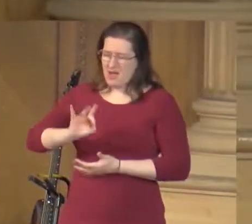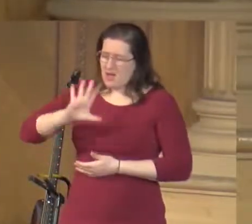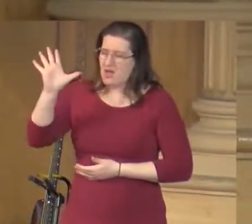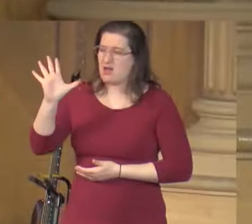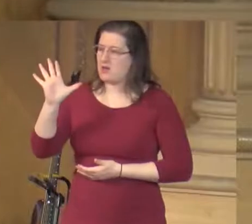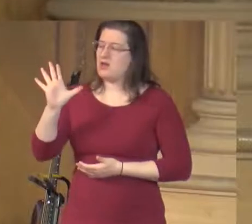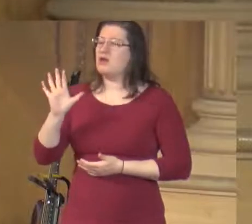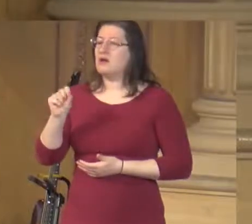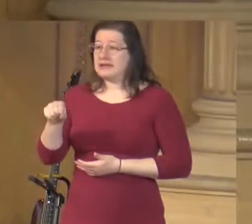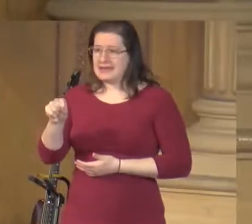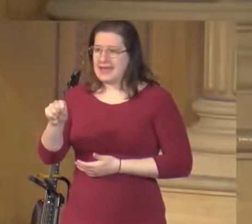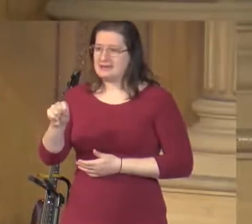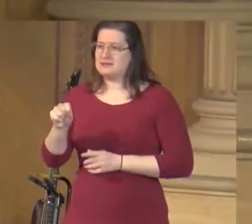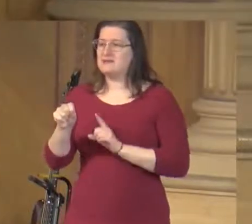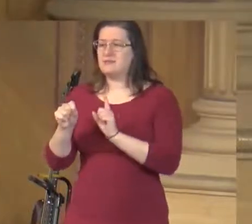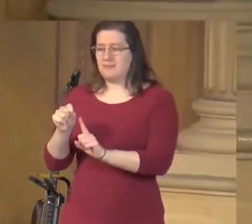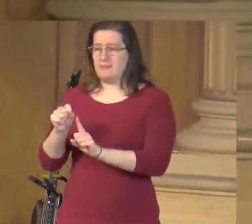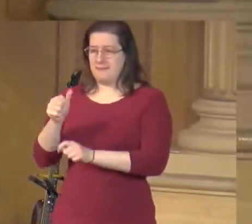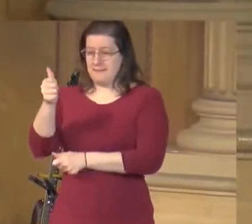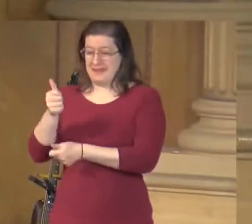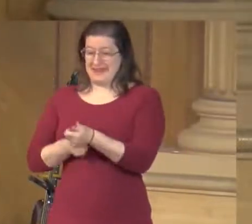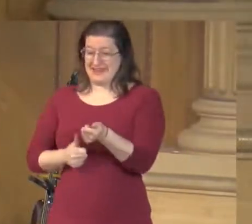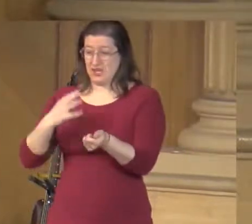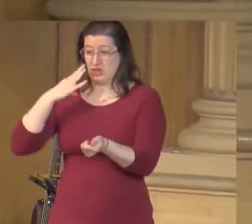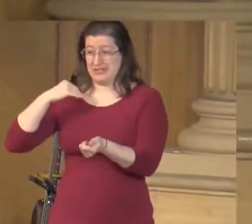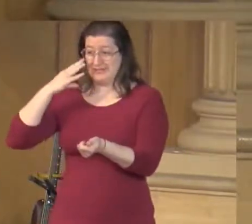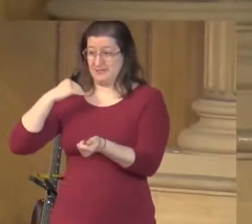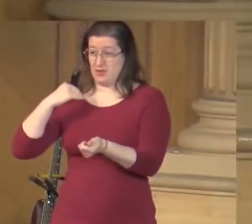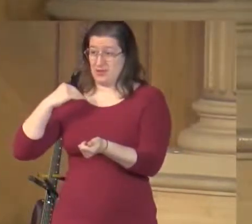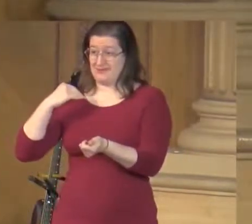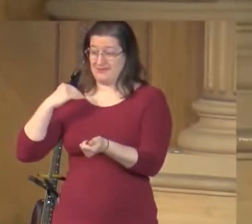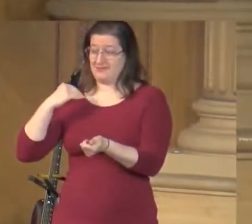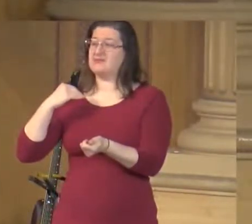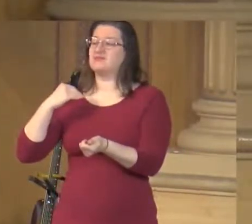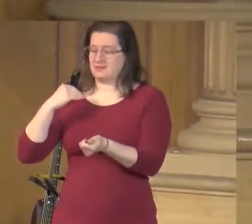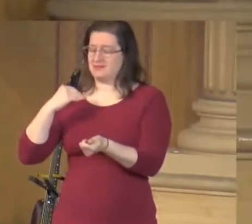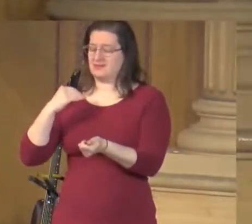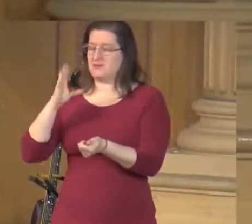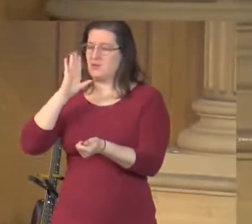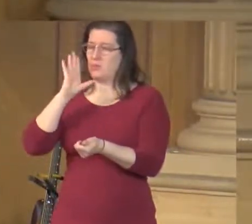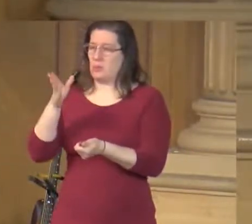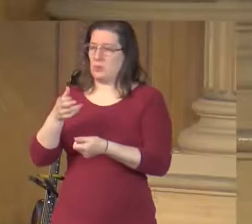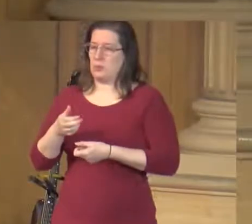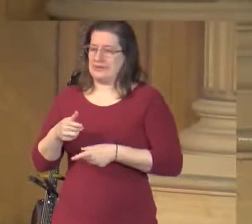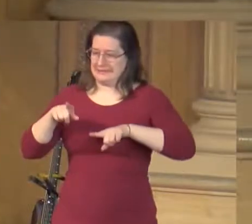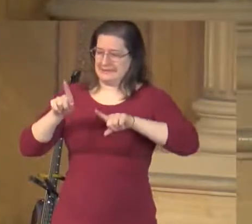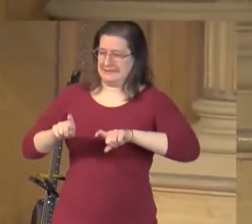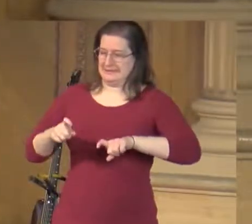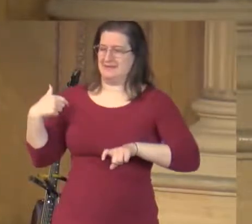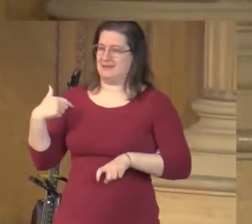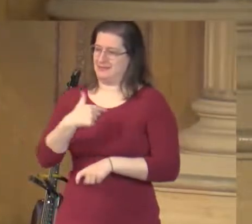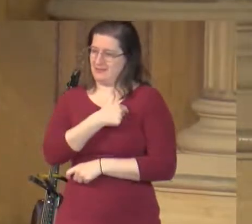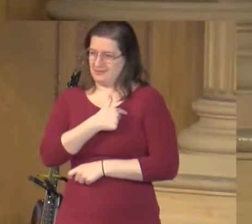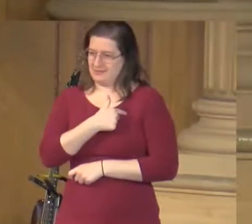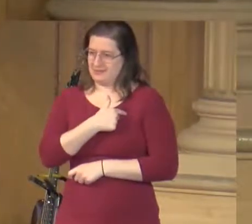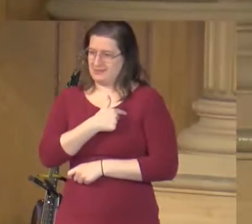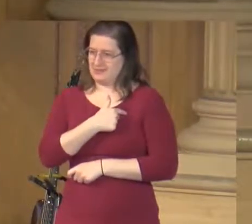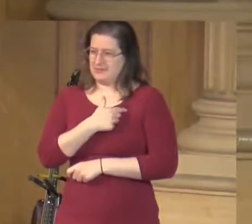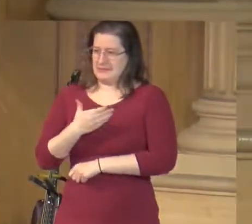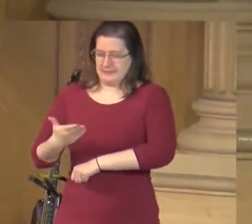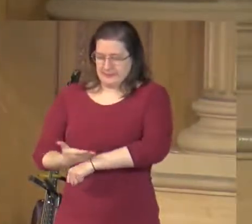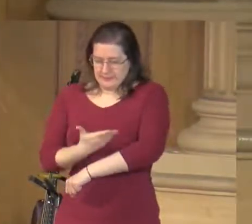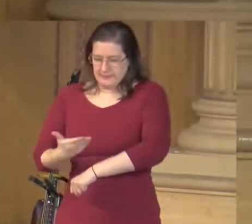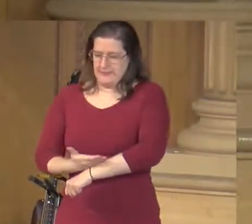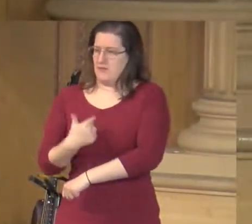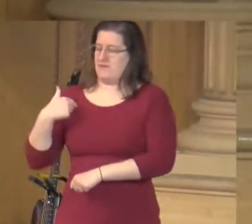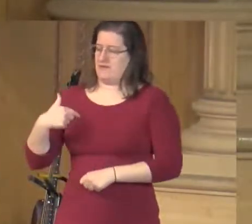at least a byproduct of every trial that we go through as Christians is that it tests us so that we